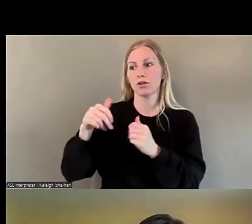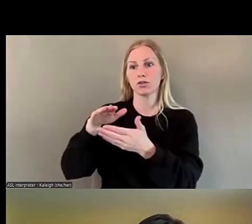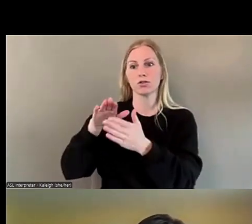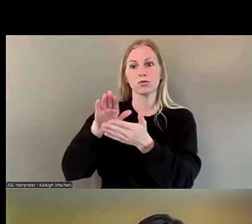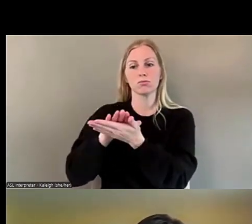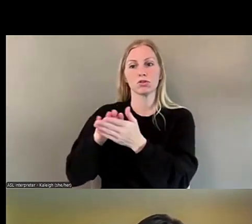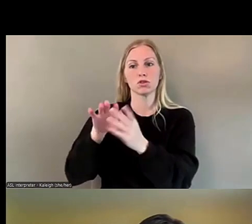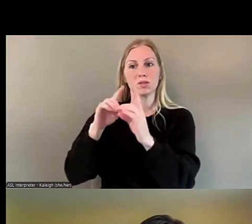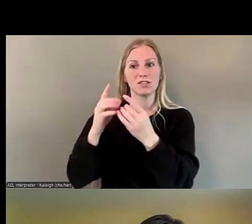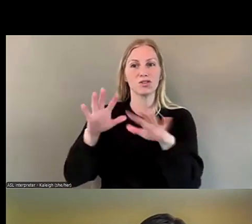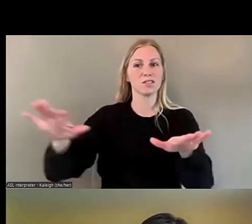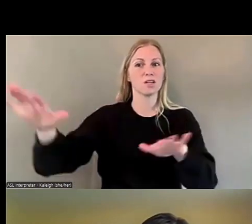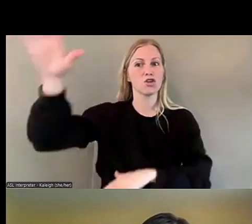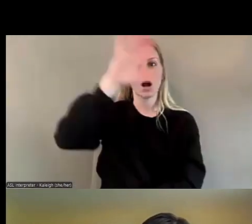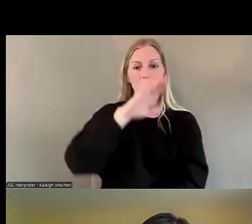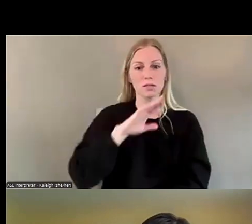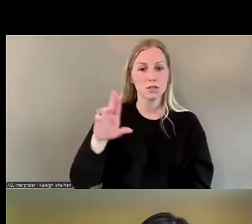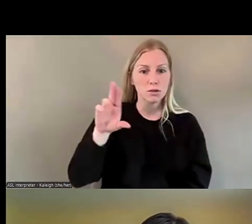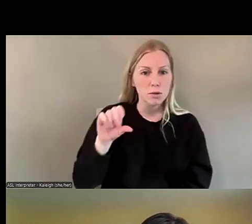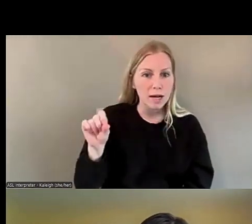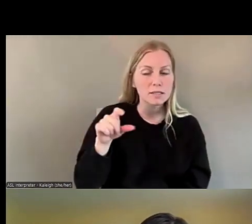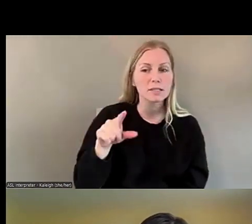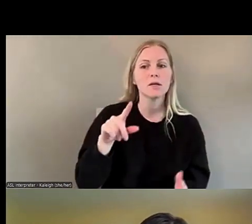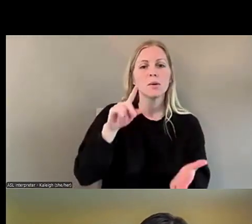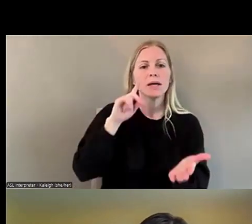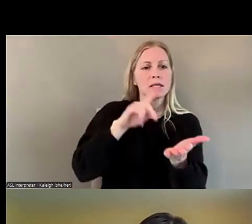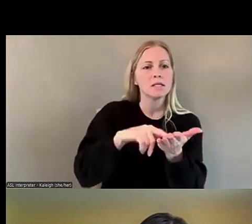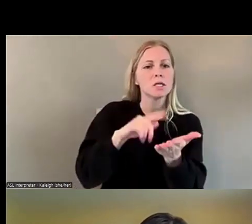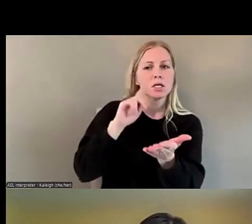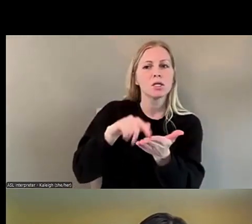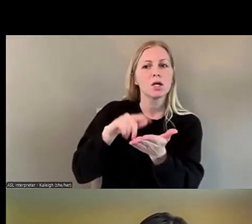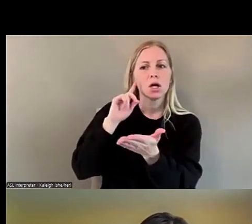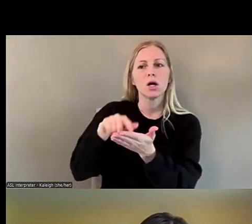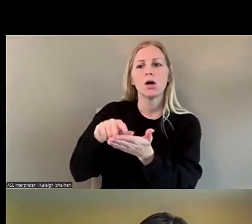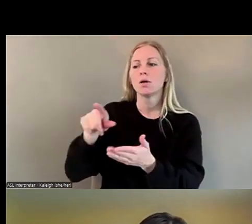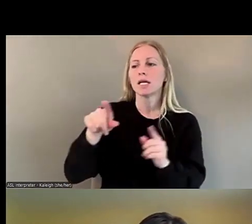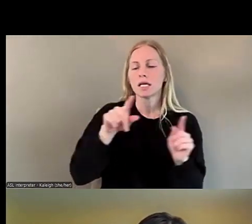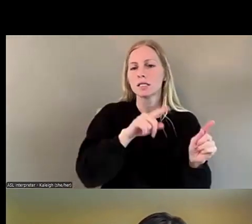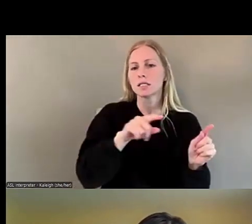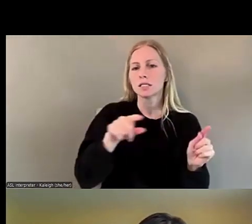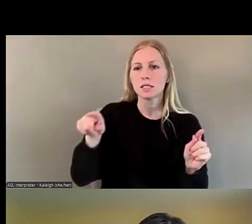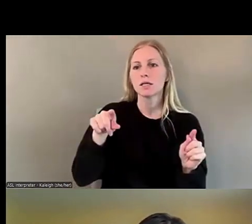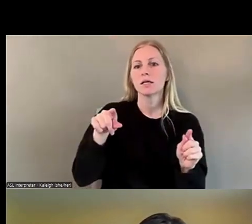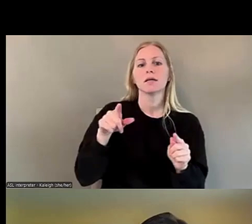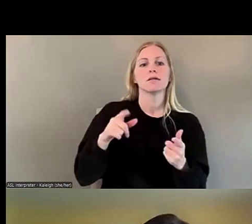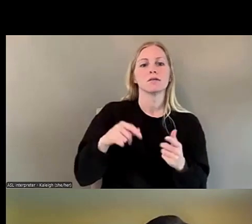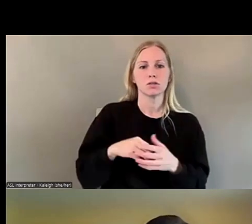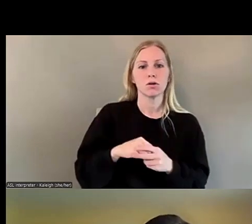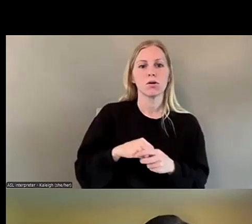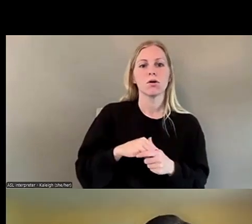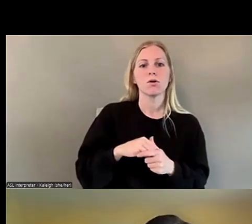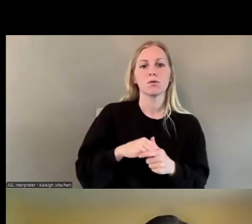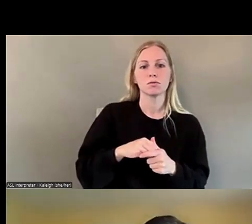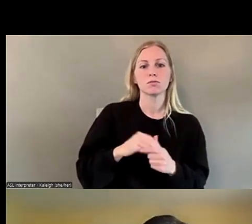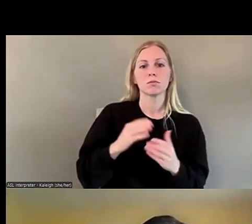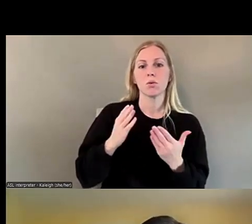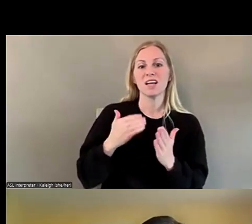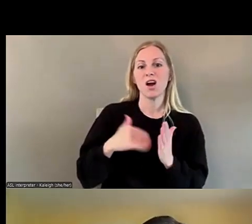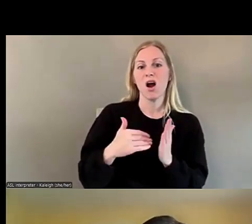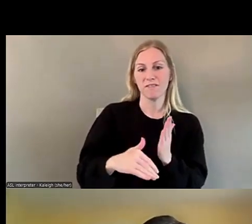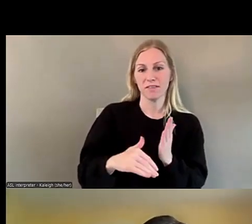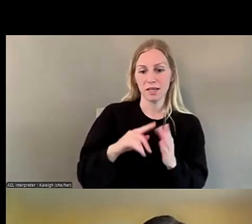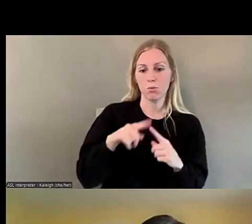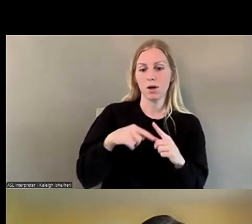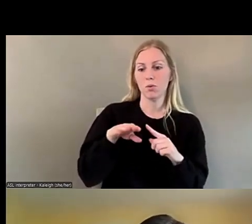saw that people thought eliminating and limiting these practices like seclusion or restraint could not be done, what we often see once we get